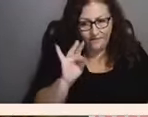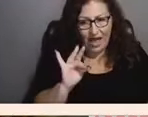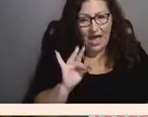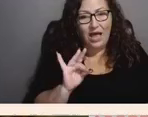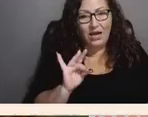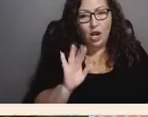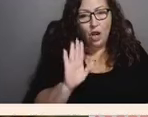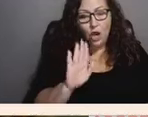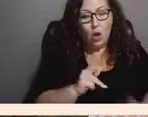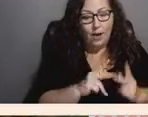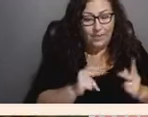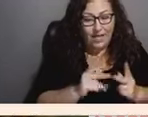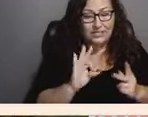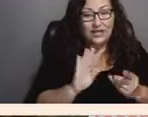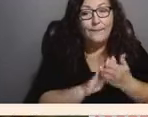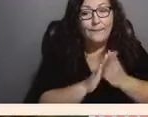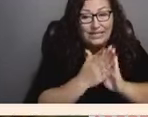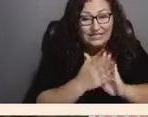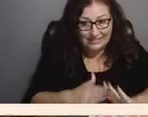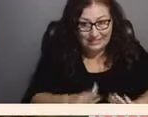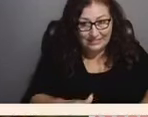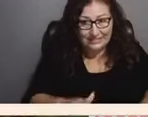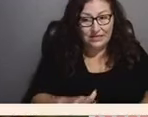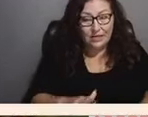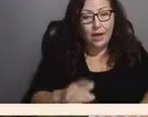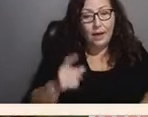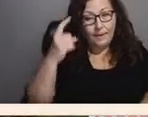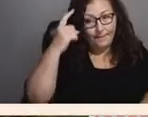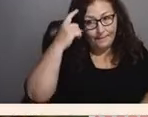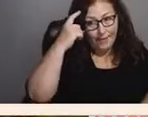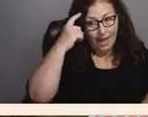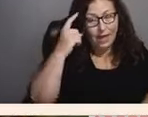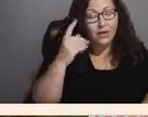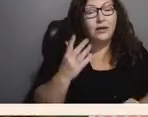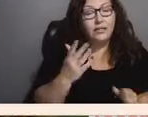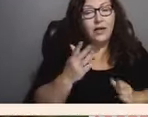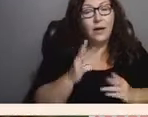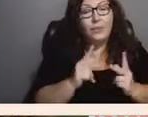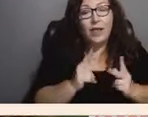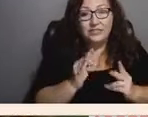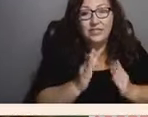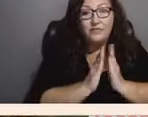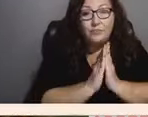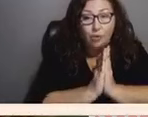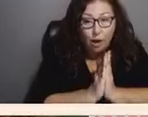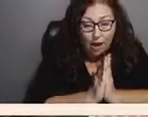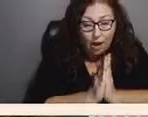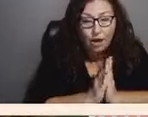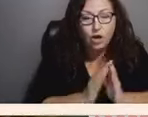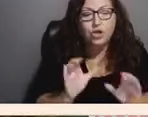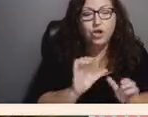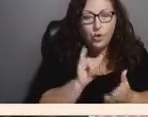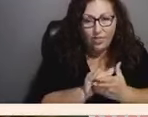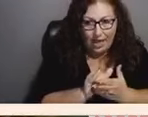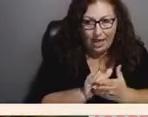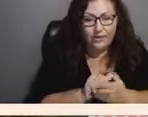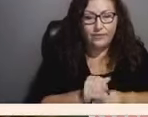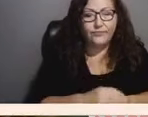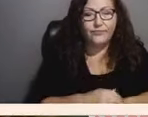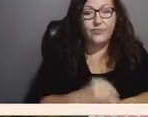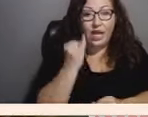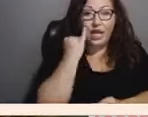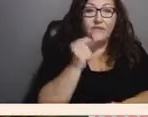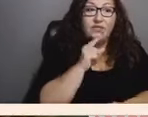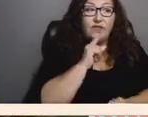peace. Mine is a place of prayer. Do it. And if it's confirmed by situations